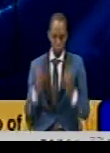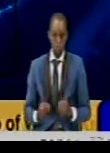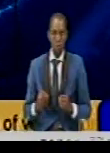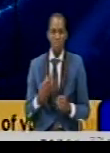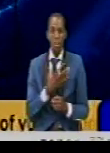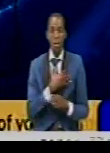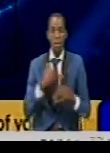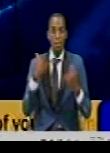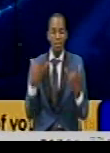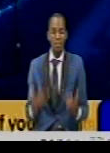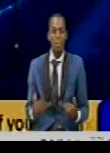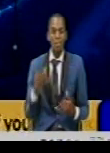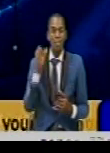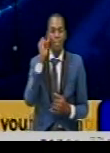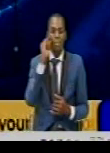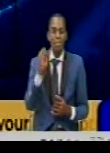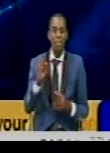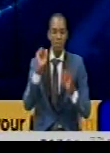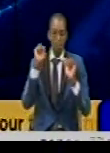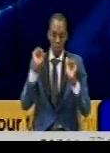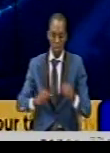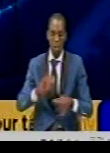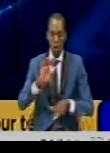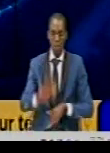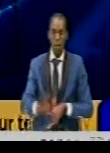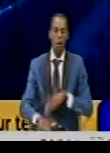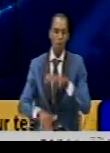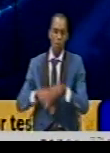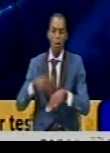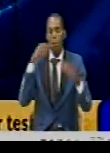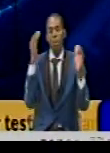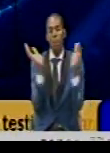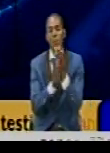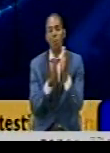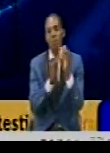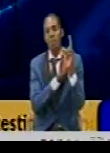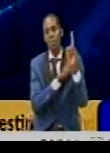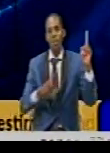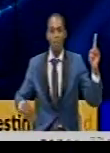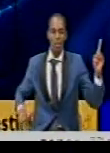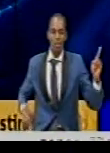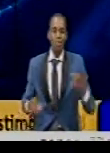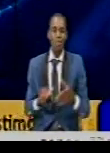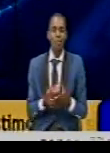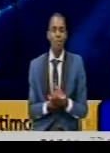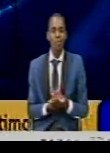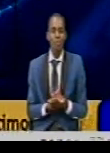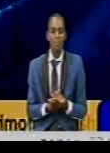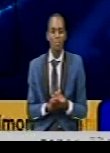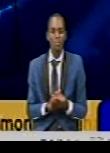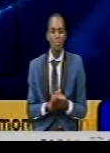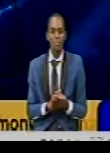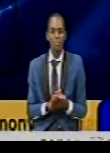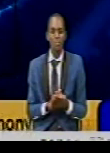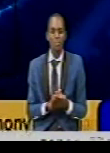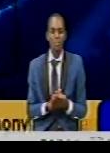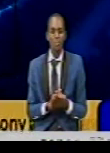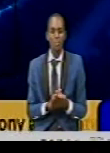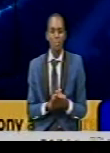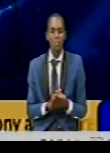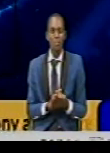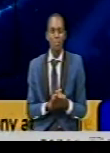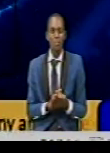got up. She received strength. And right now, she can walk. Praise